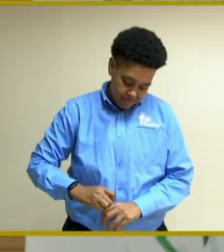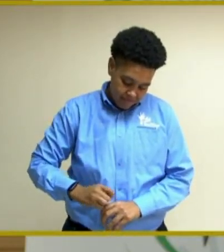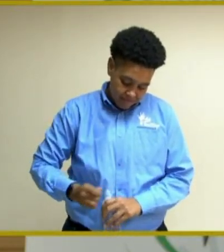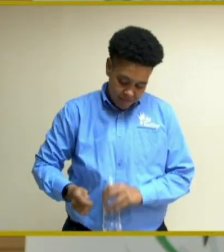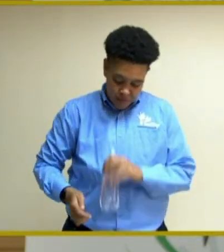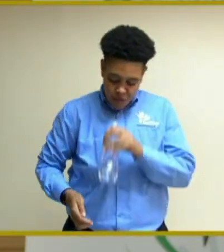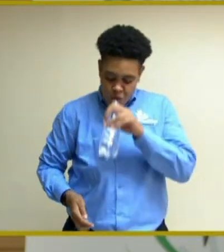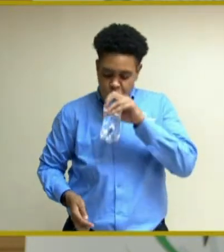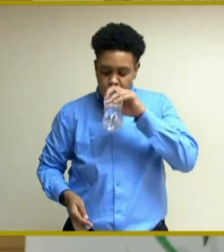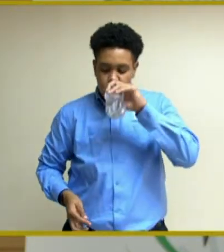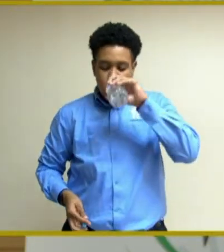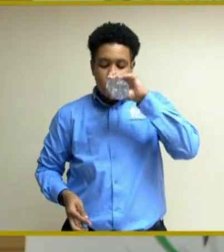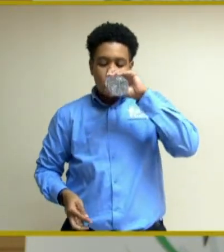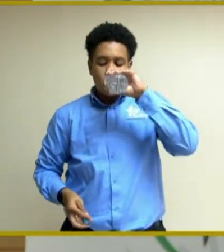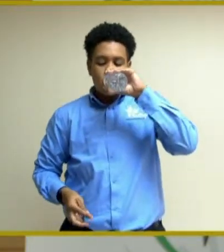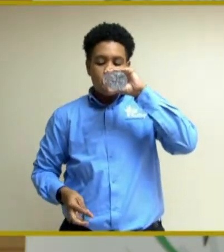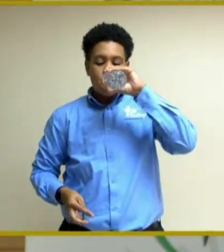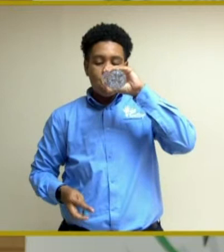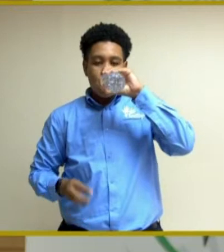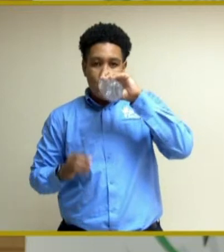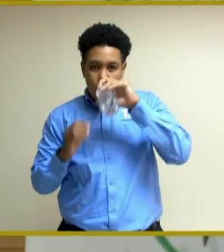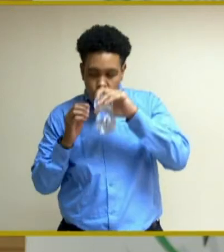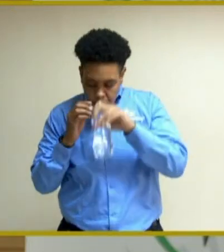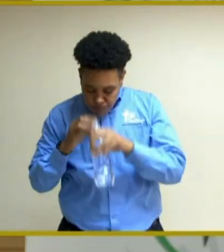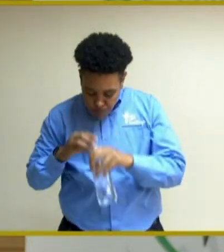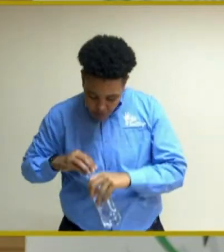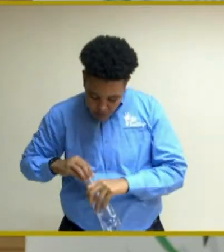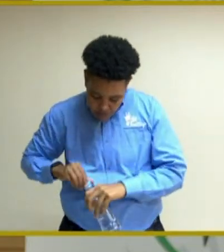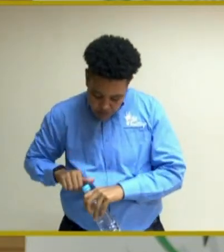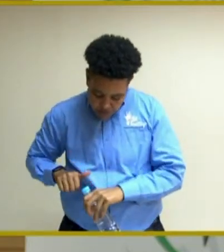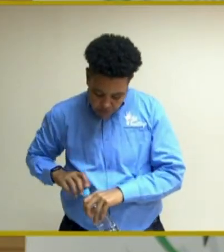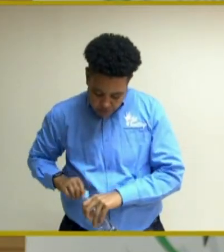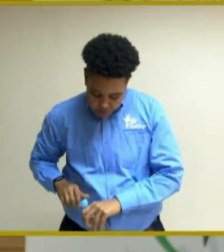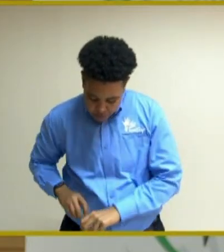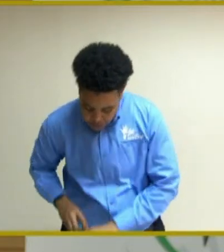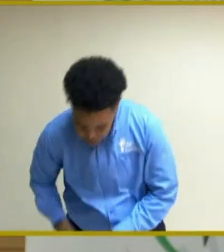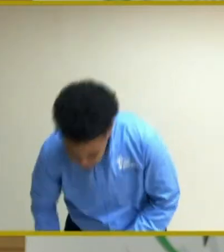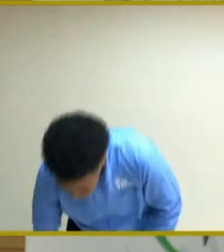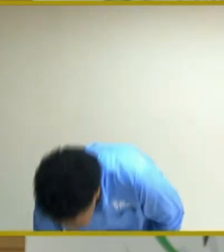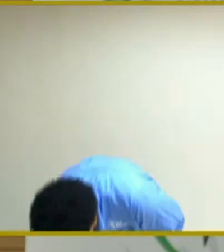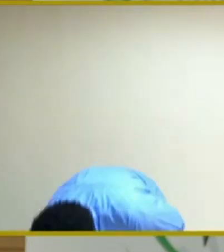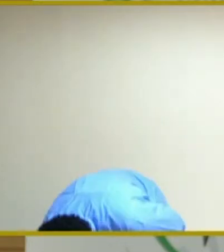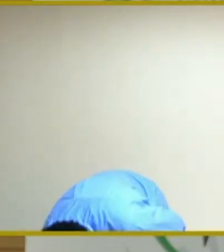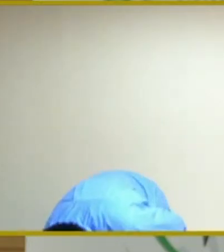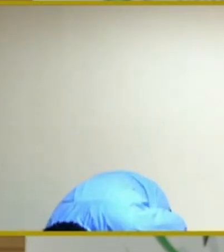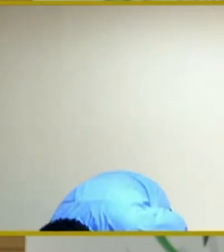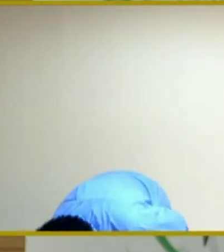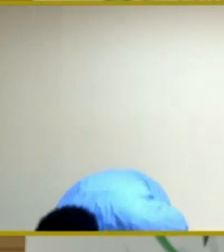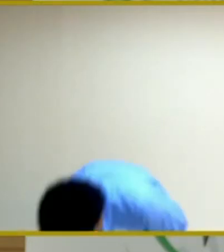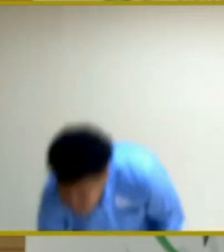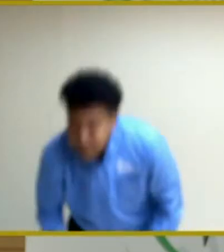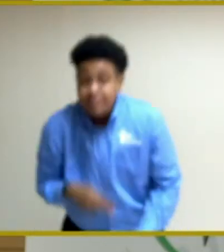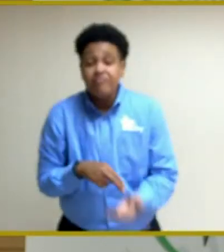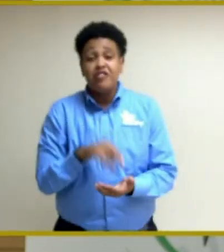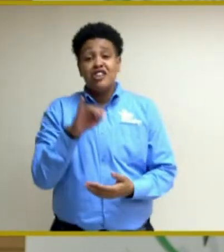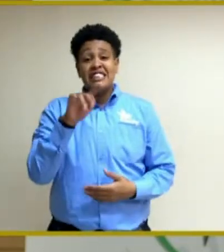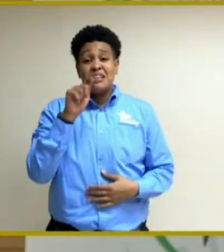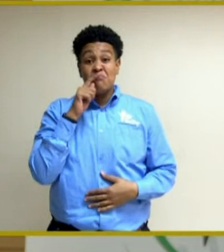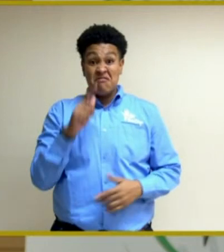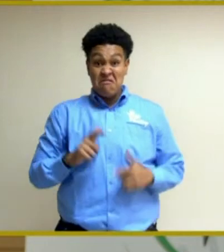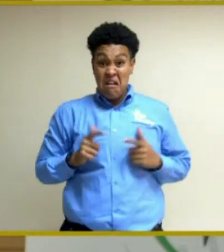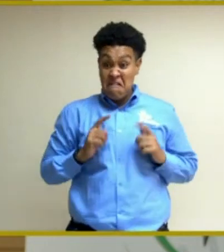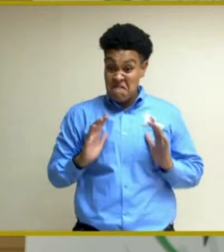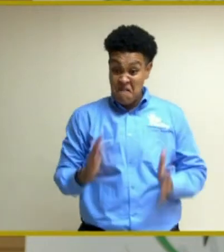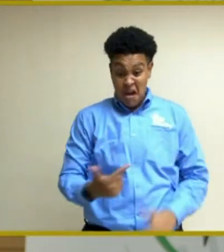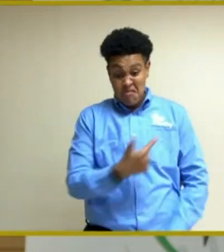She's alive and kicking, went to work the very same day, back at work today, and she really preached the